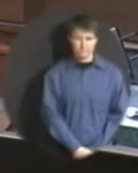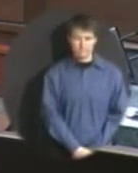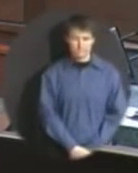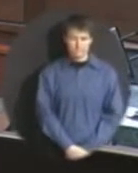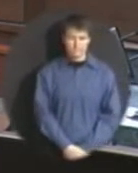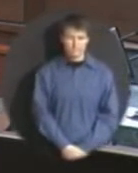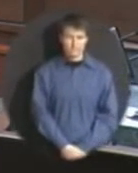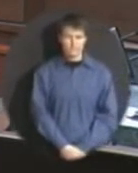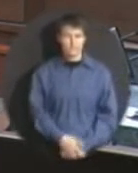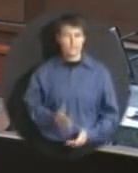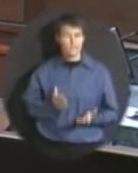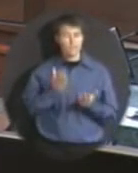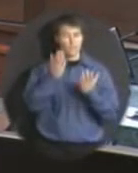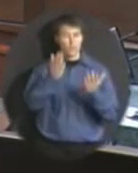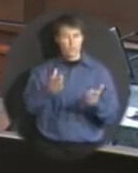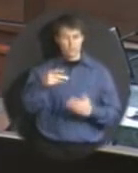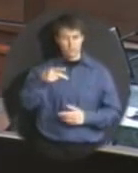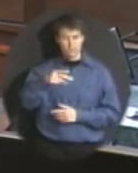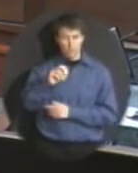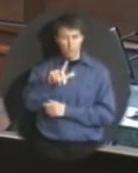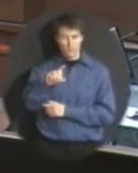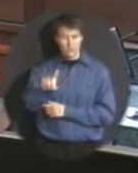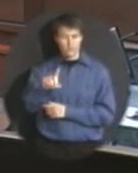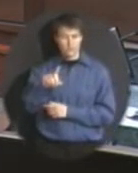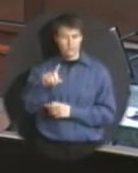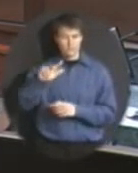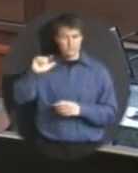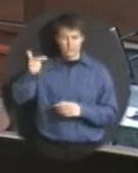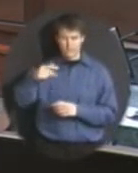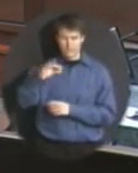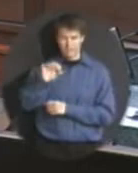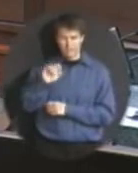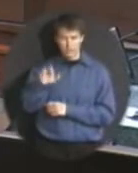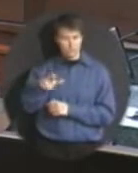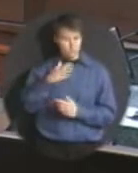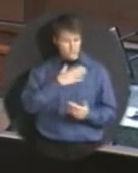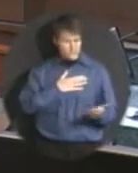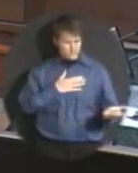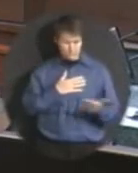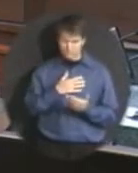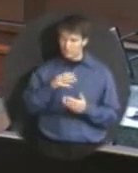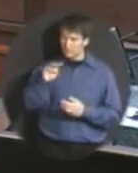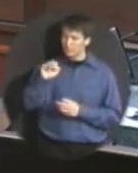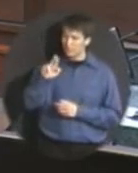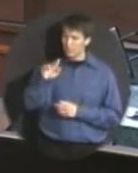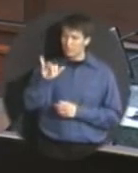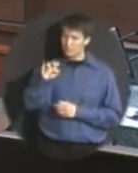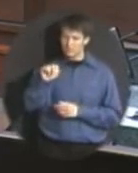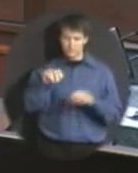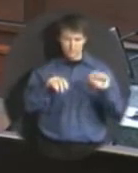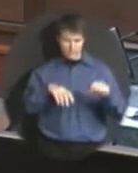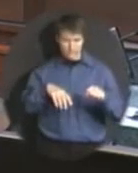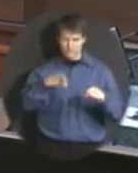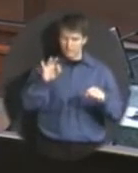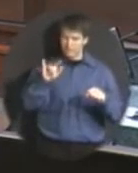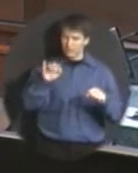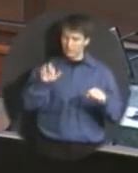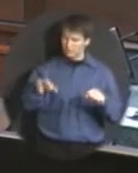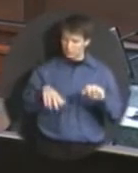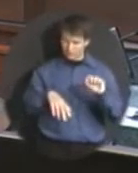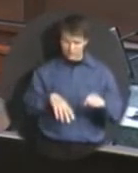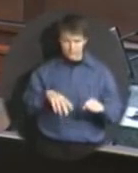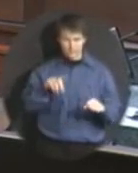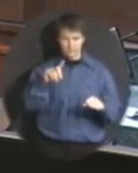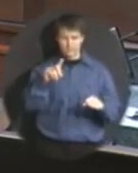Ms. Hibbs, I have a motion by Mr. Poland and a second by Mrs. Felter. Would you call the roll, please? Mrs. Martin? Yes. Mrs. Felter? Yes.